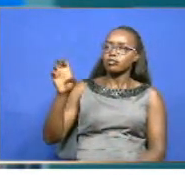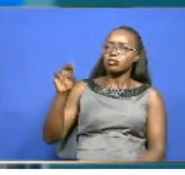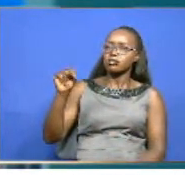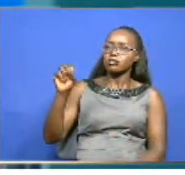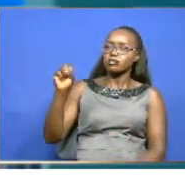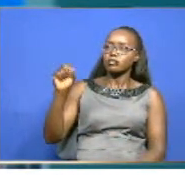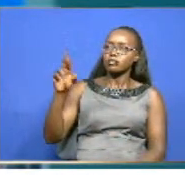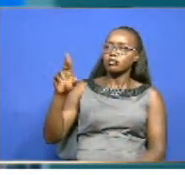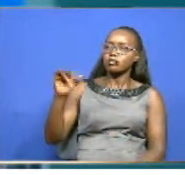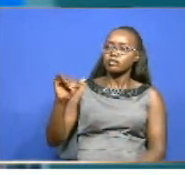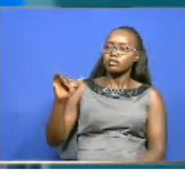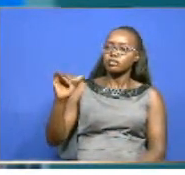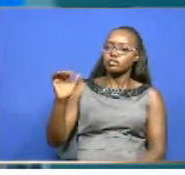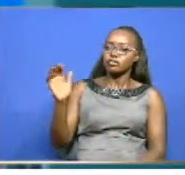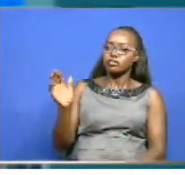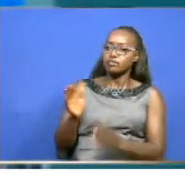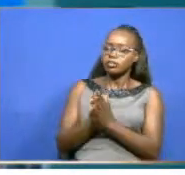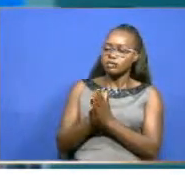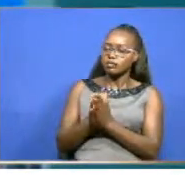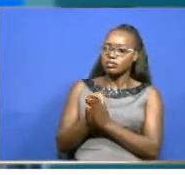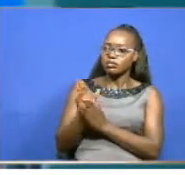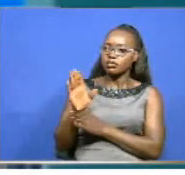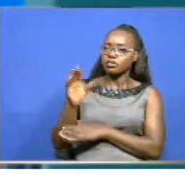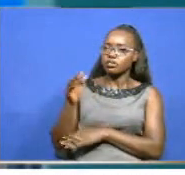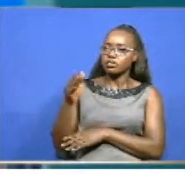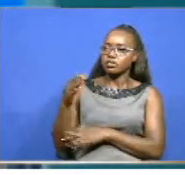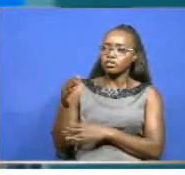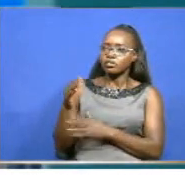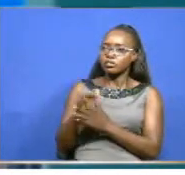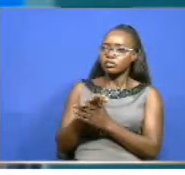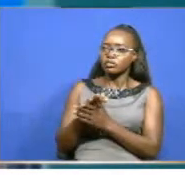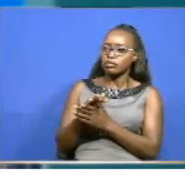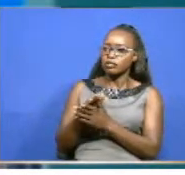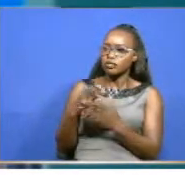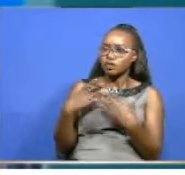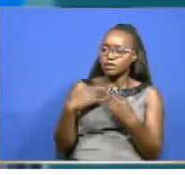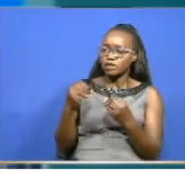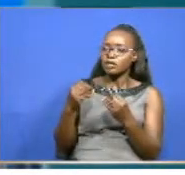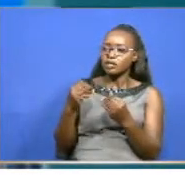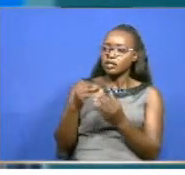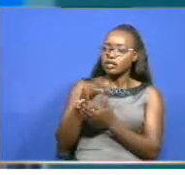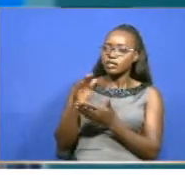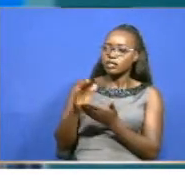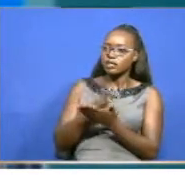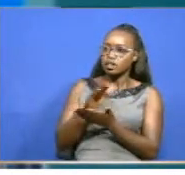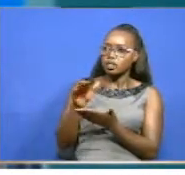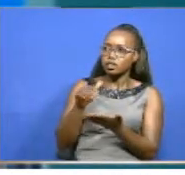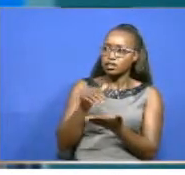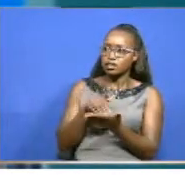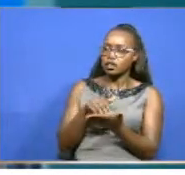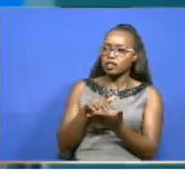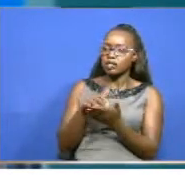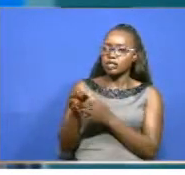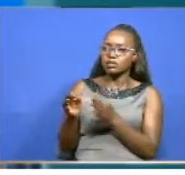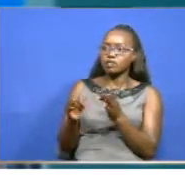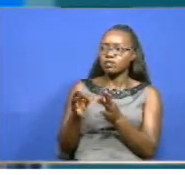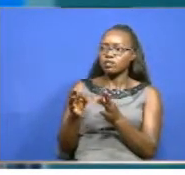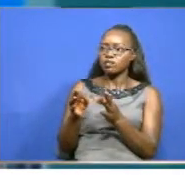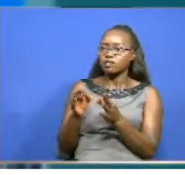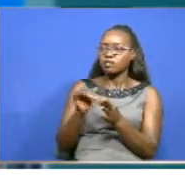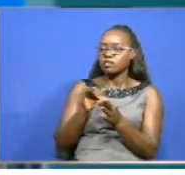units need to be furbished in several levels. If I